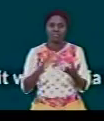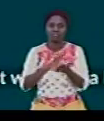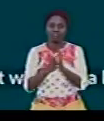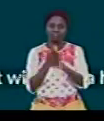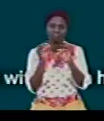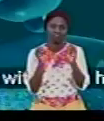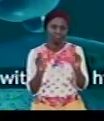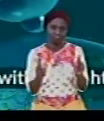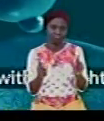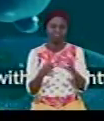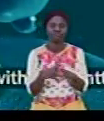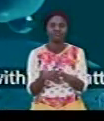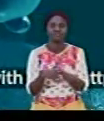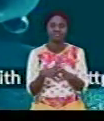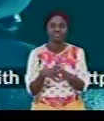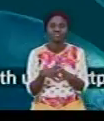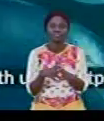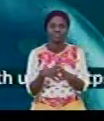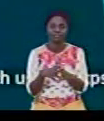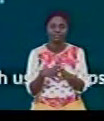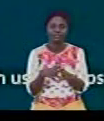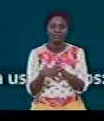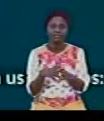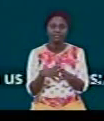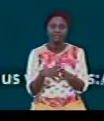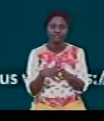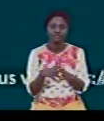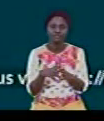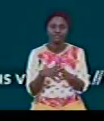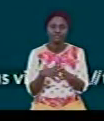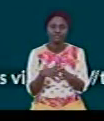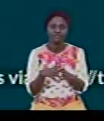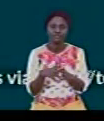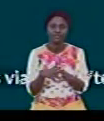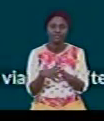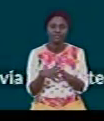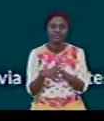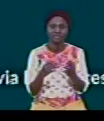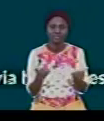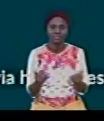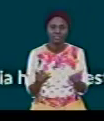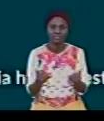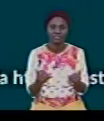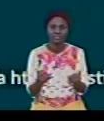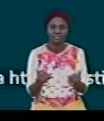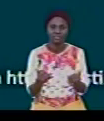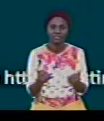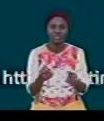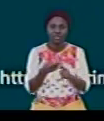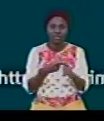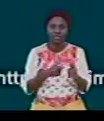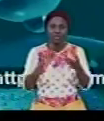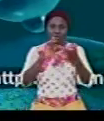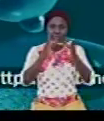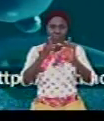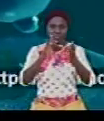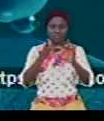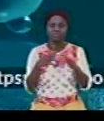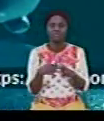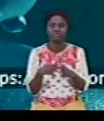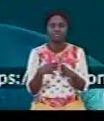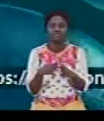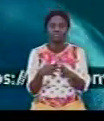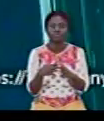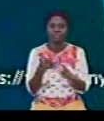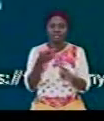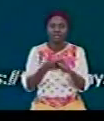media. From the social media, we have this great testimony coming in from Nessin